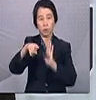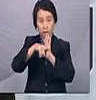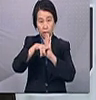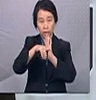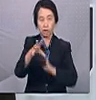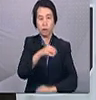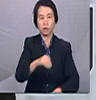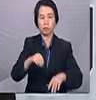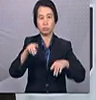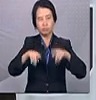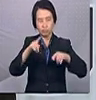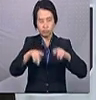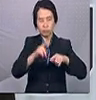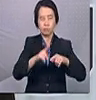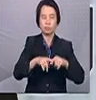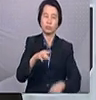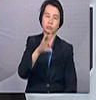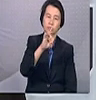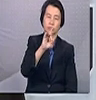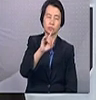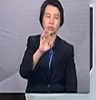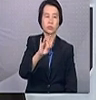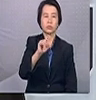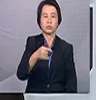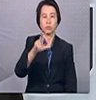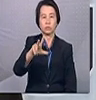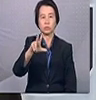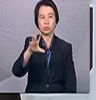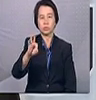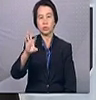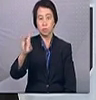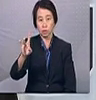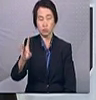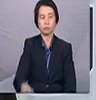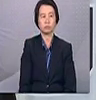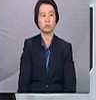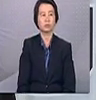and pending 8,398.